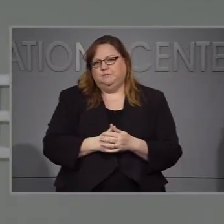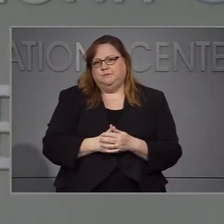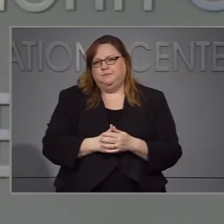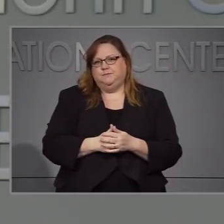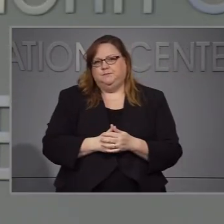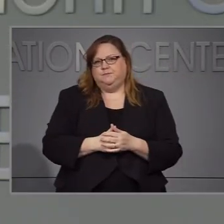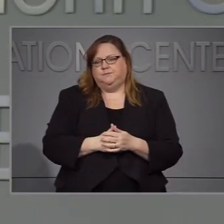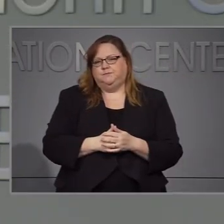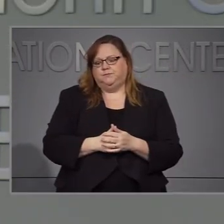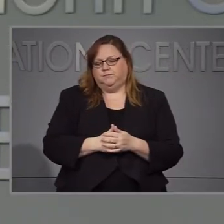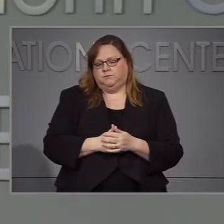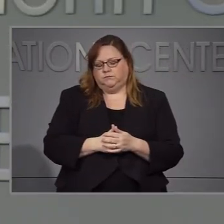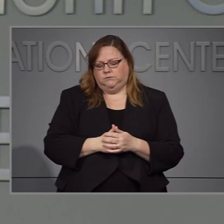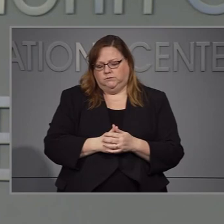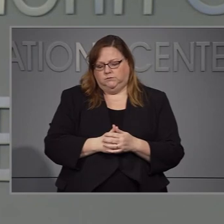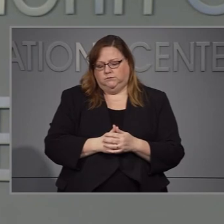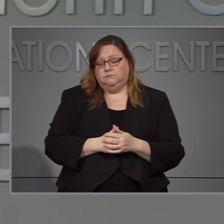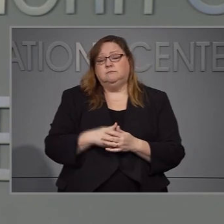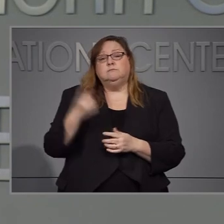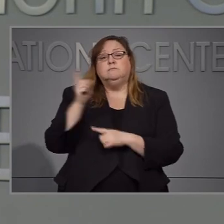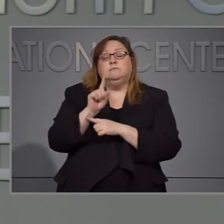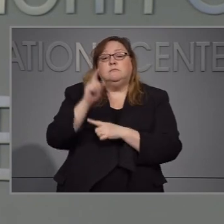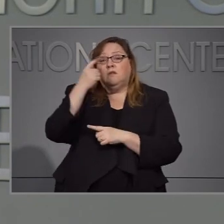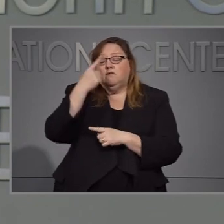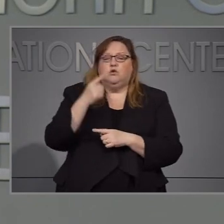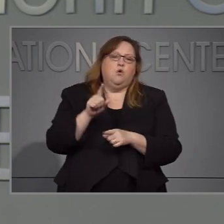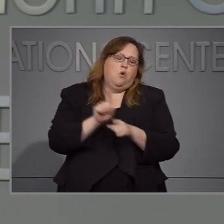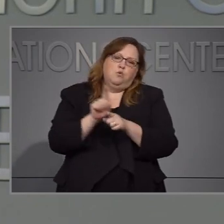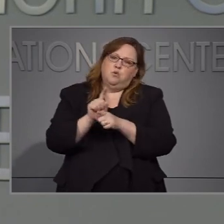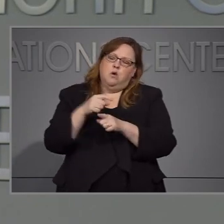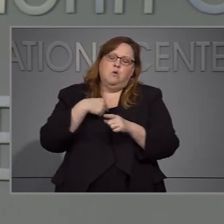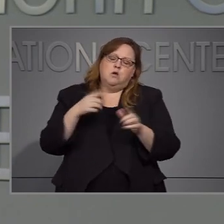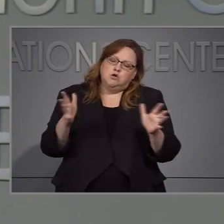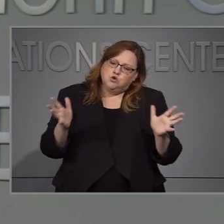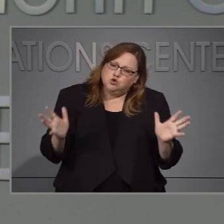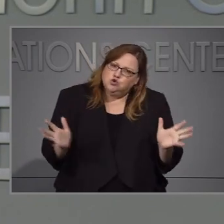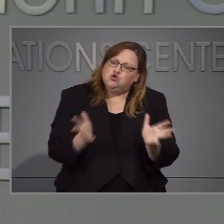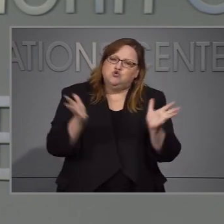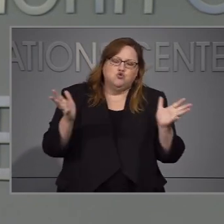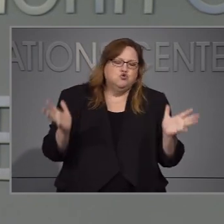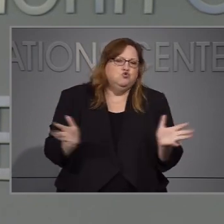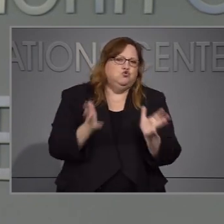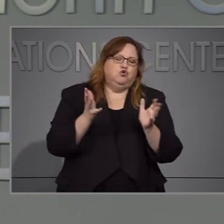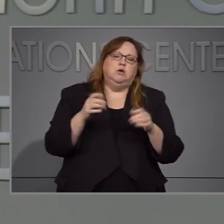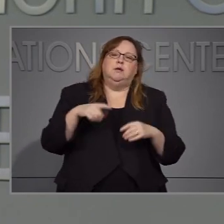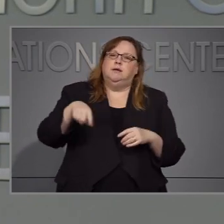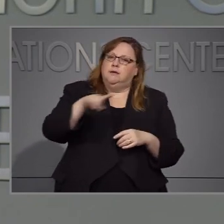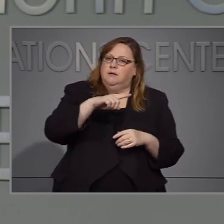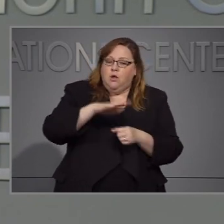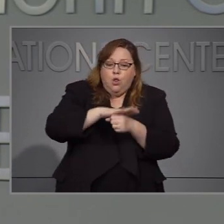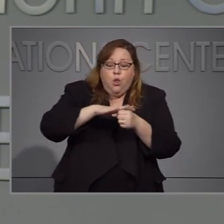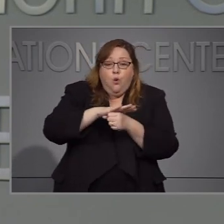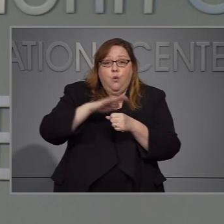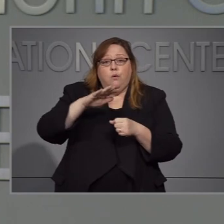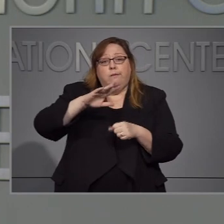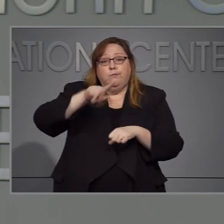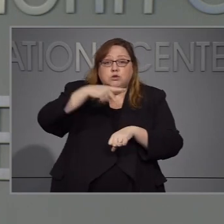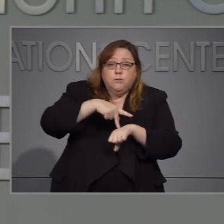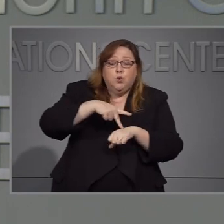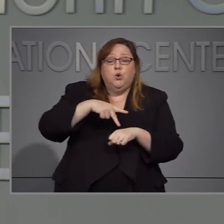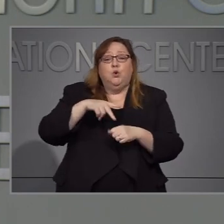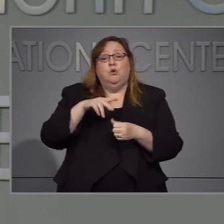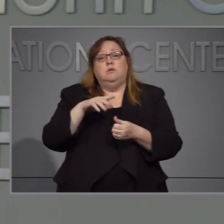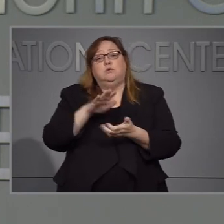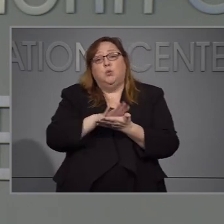And I'll reiterate that we're encouraging strongly local superintendents and principals to meet with teachers and